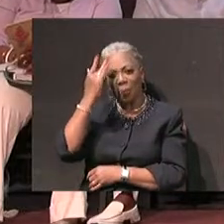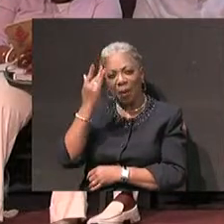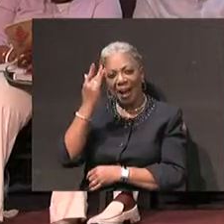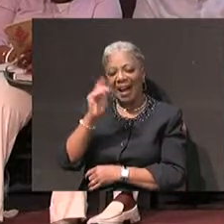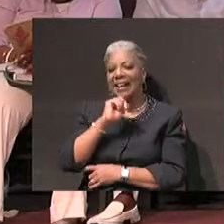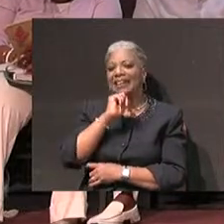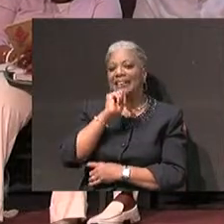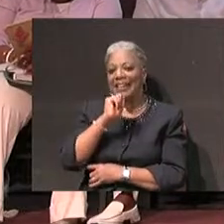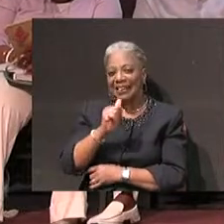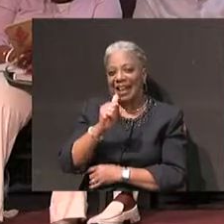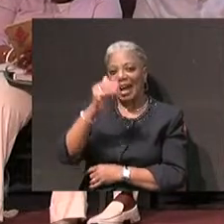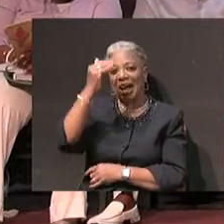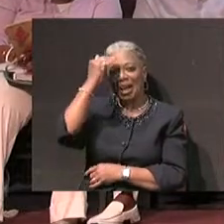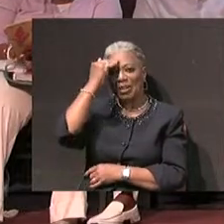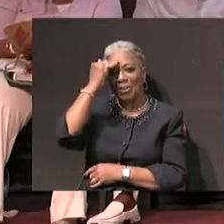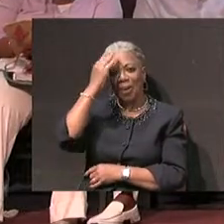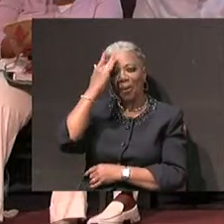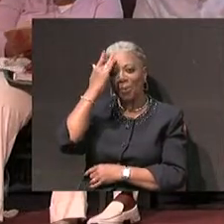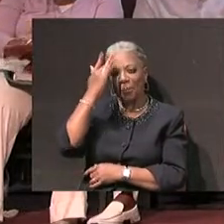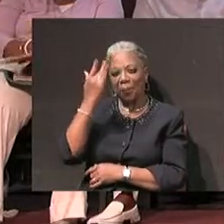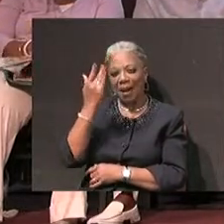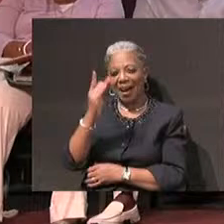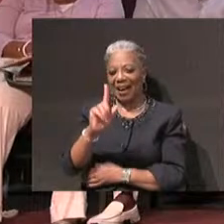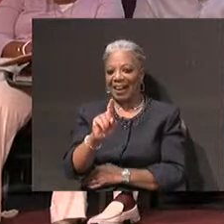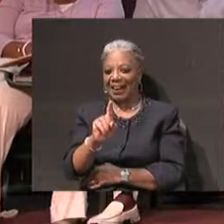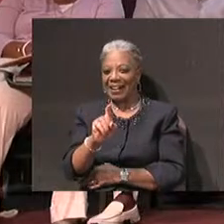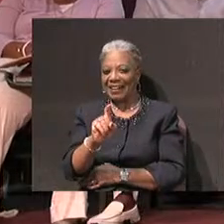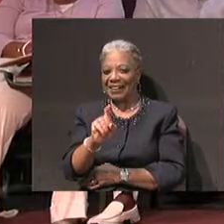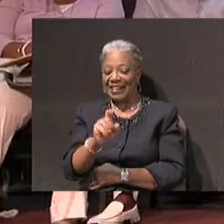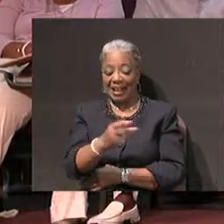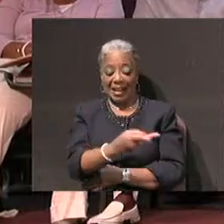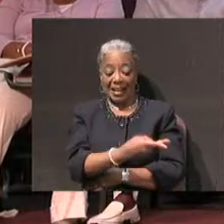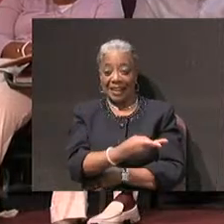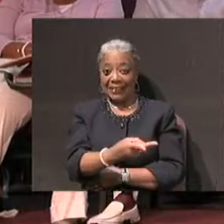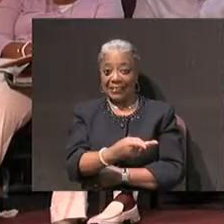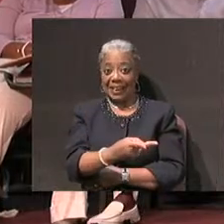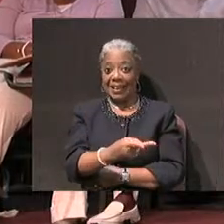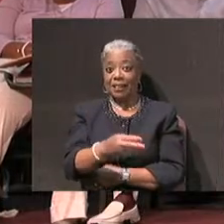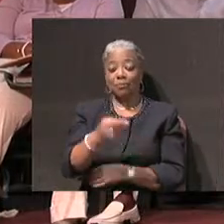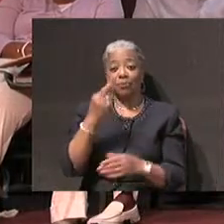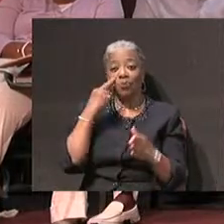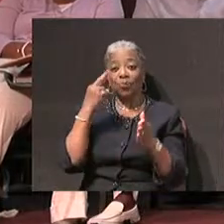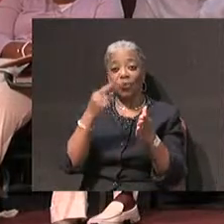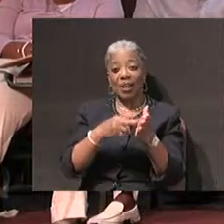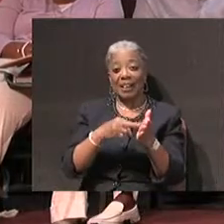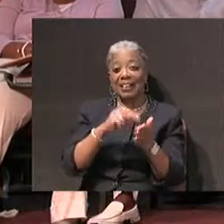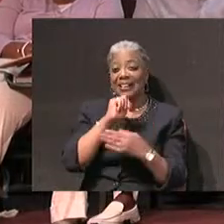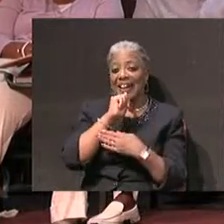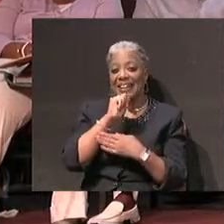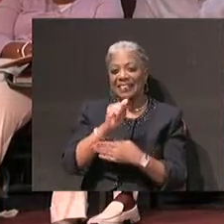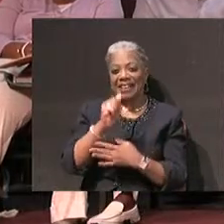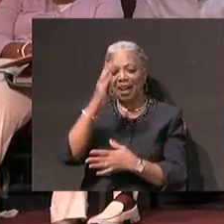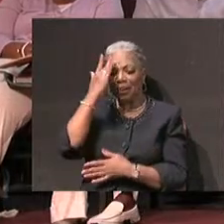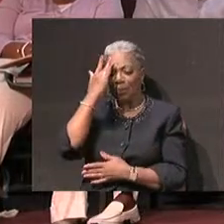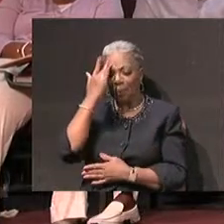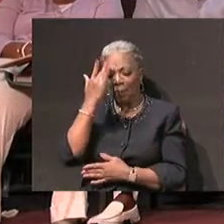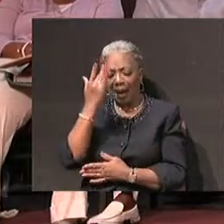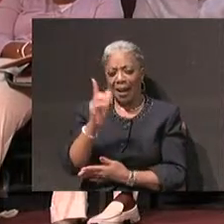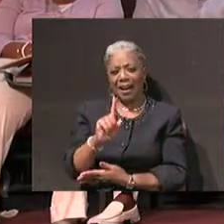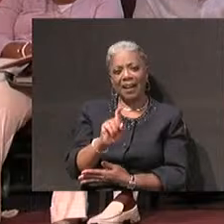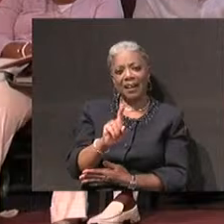3 years, know it was Jesus? Why didn't the two on the way to Emmaus not know it was Jesus?